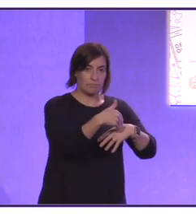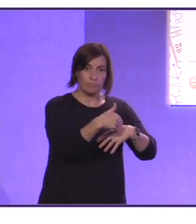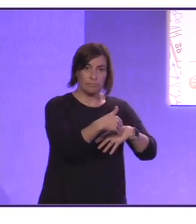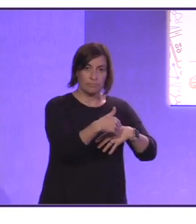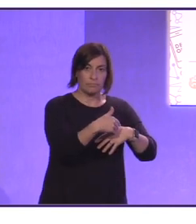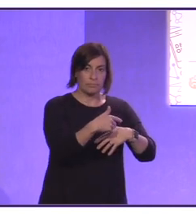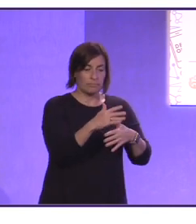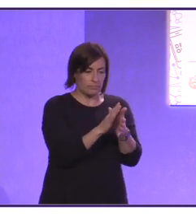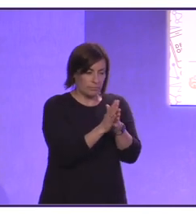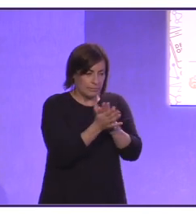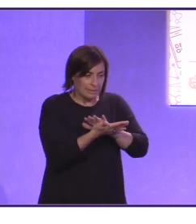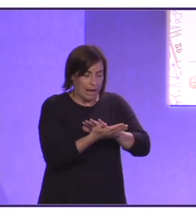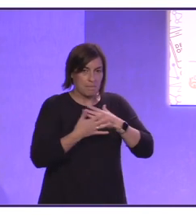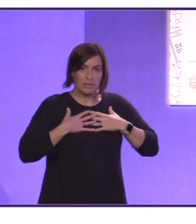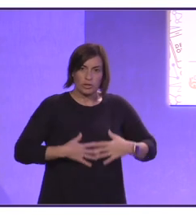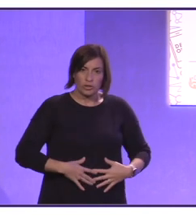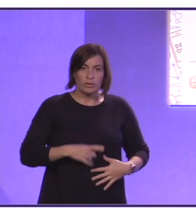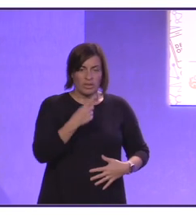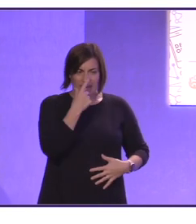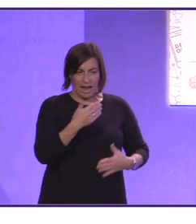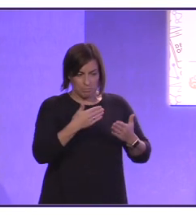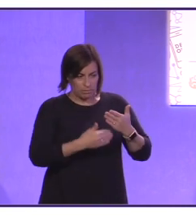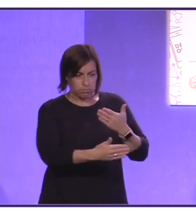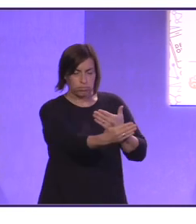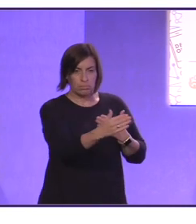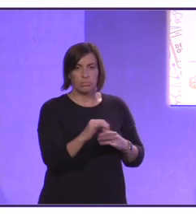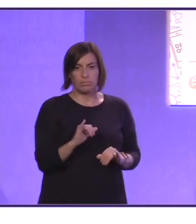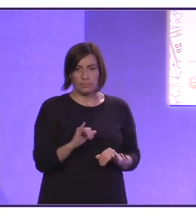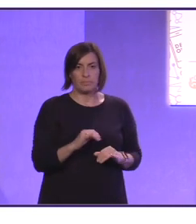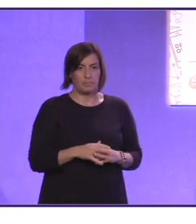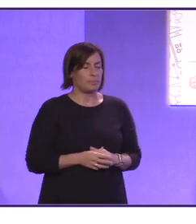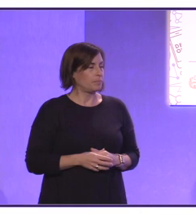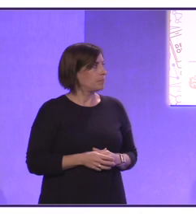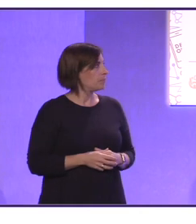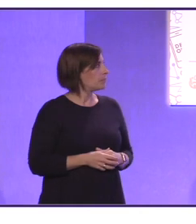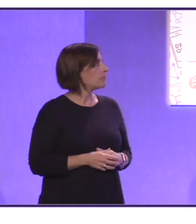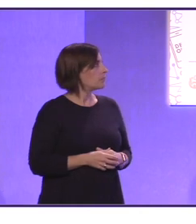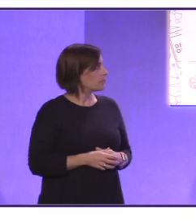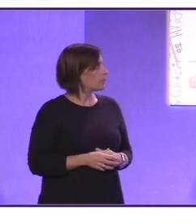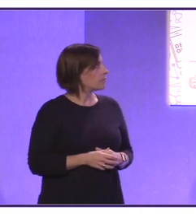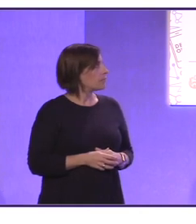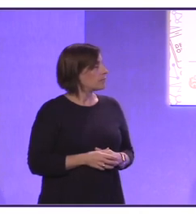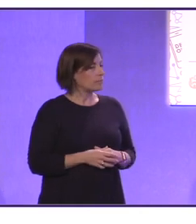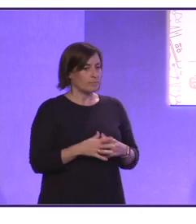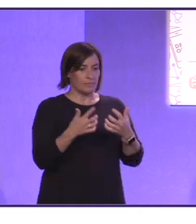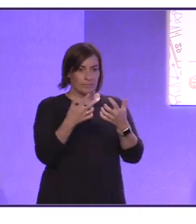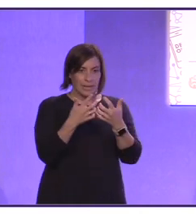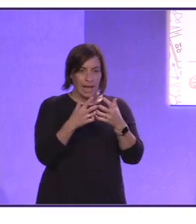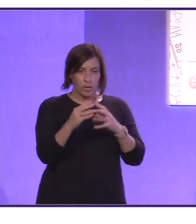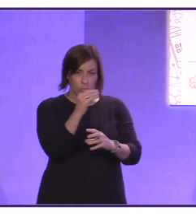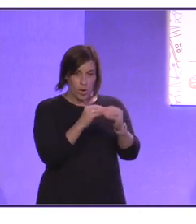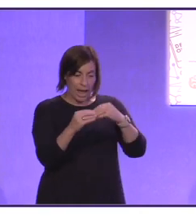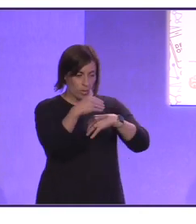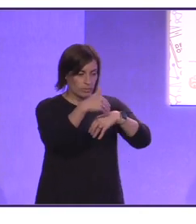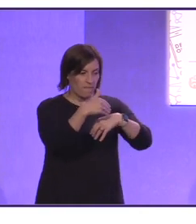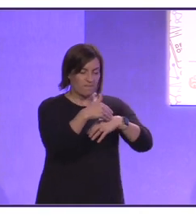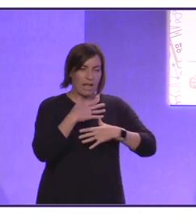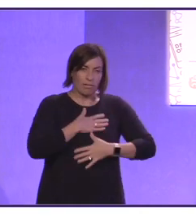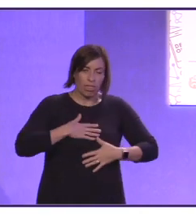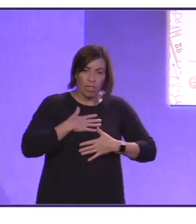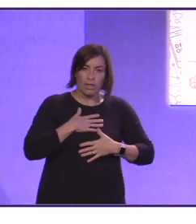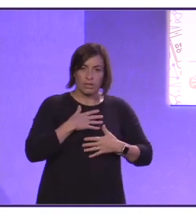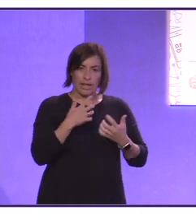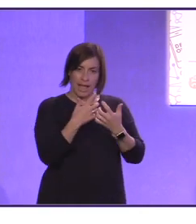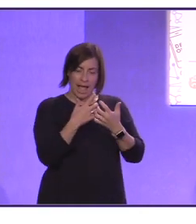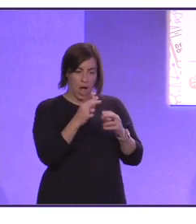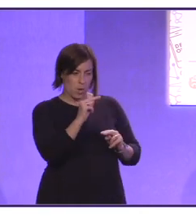terribly damaging effects and can last for a long time. Quite how we quantify those effects is difficult. It's very easy